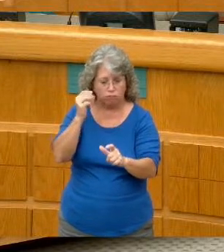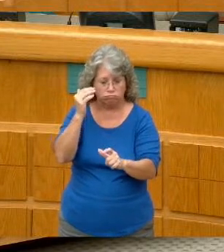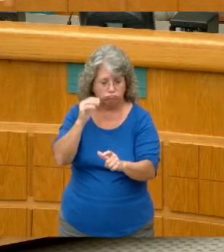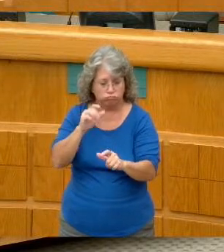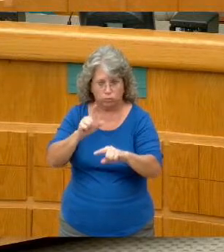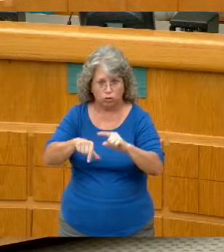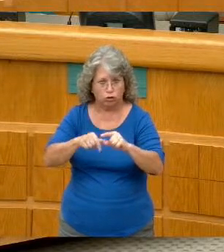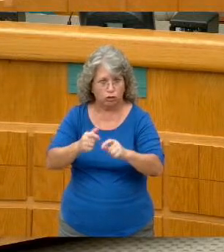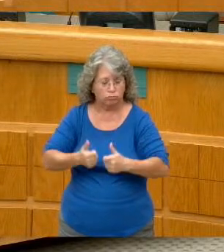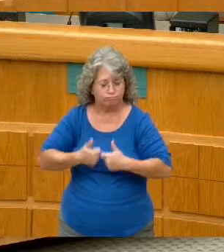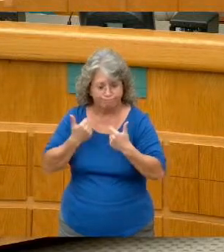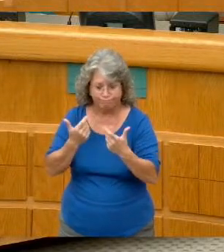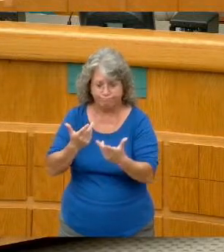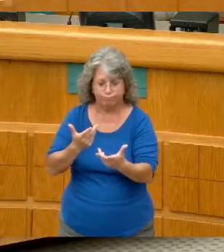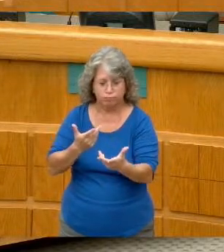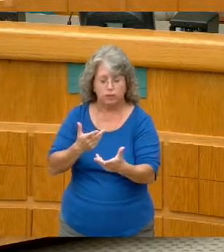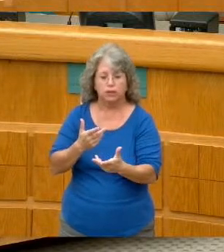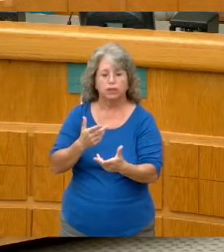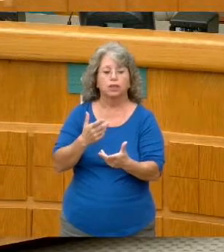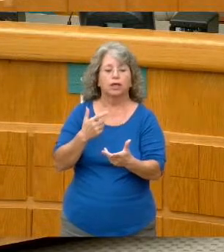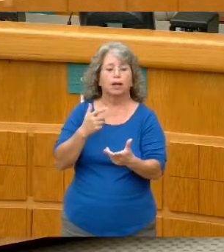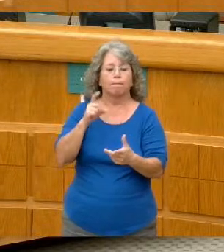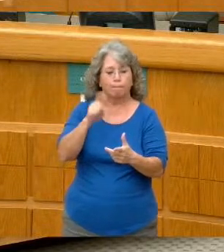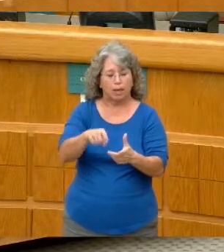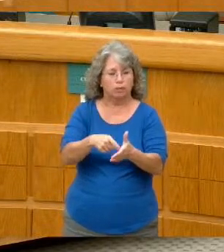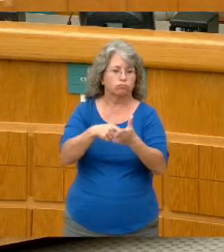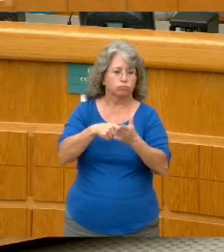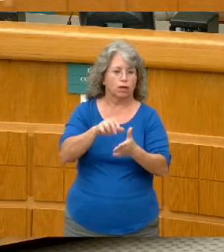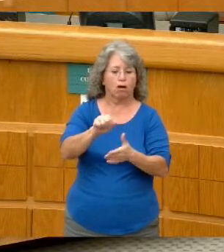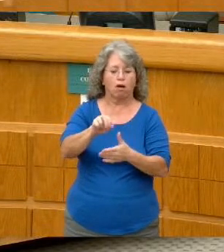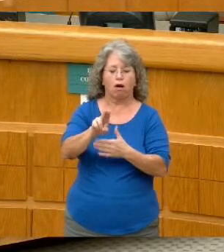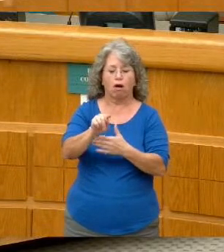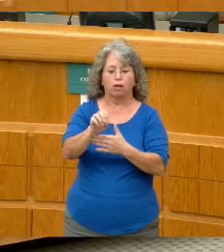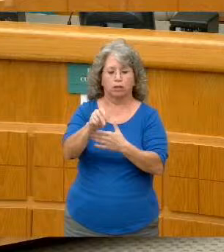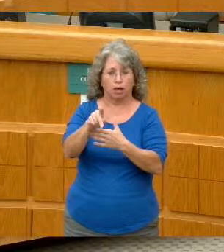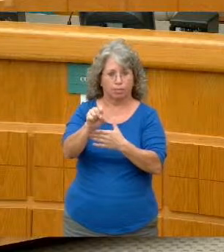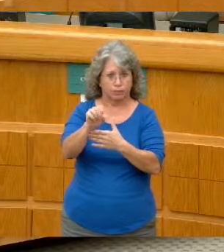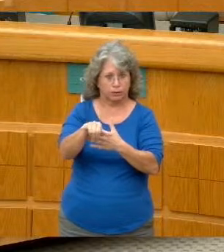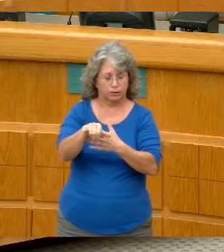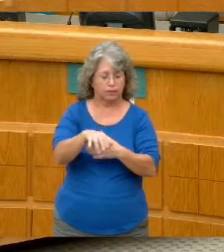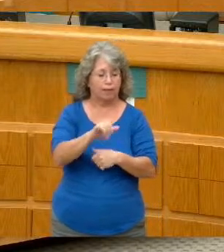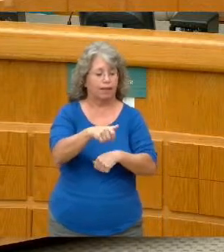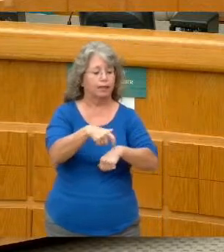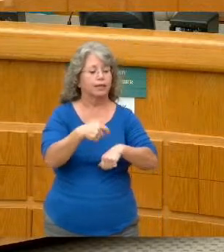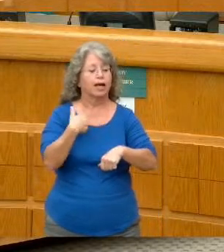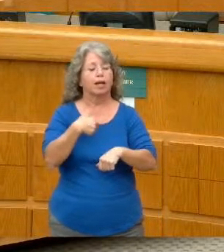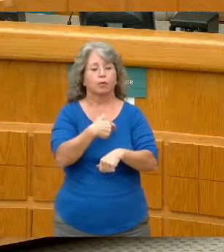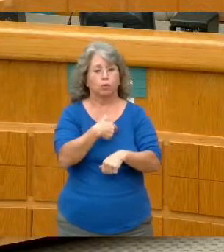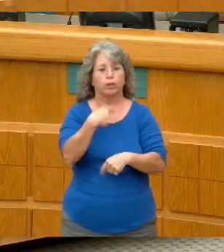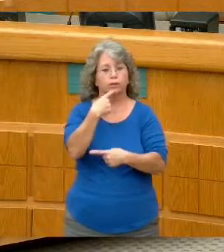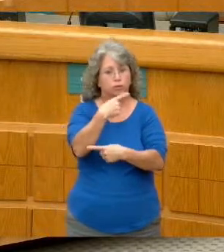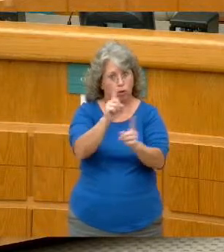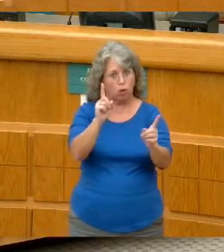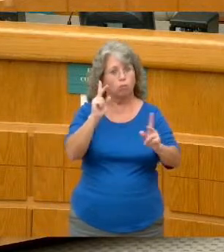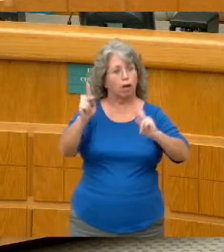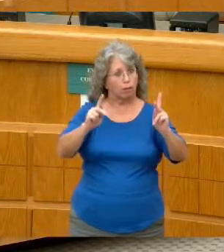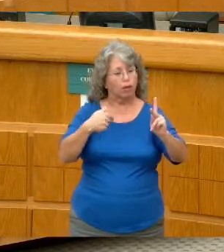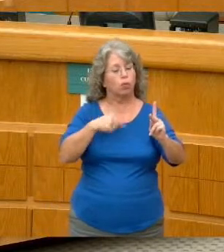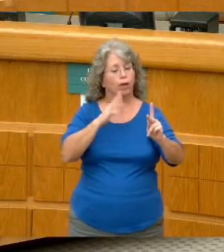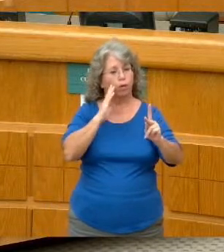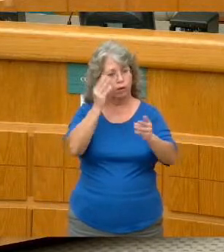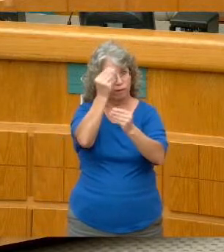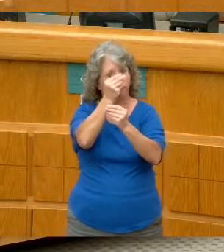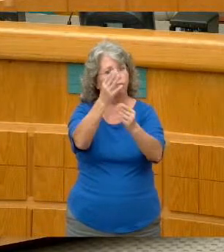of death. At that time, the health district informed the community that we would notify the public what the cause of death